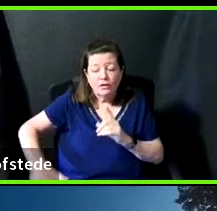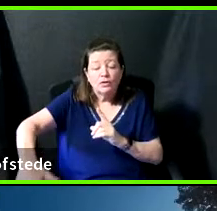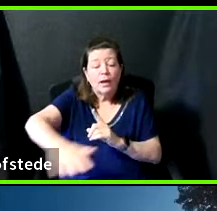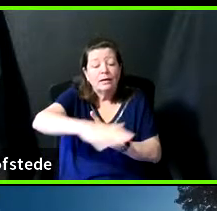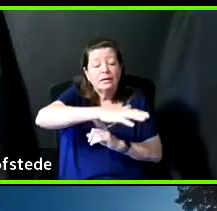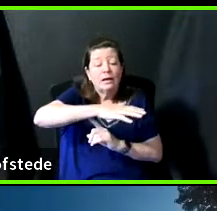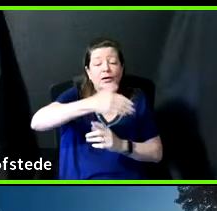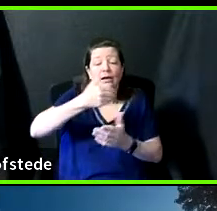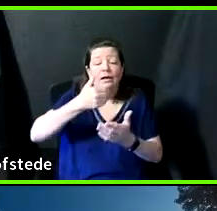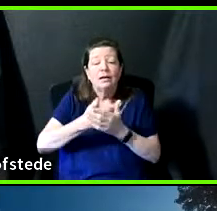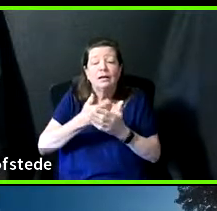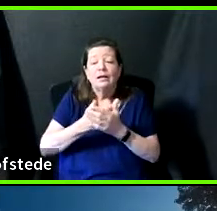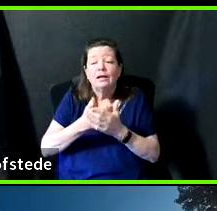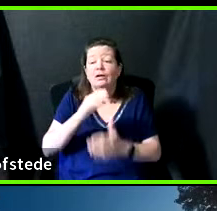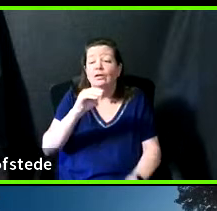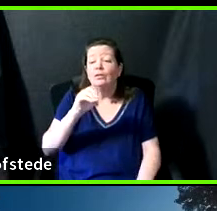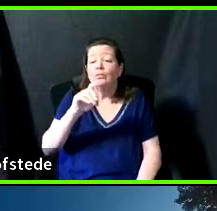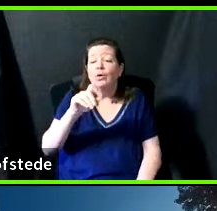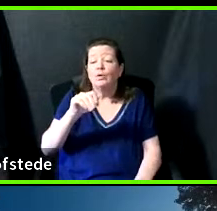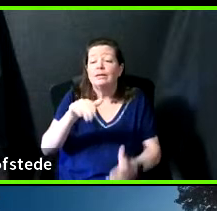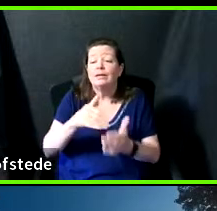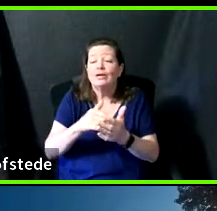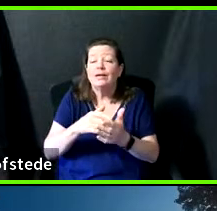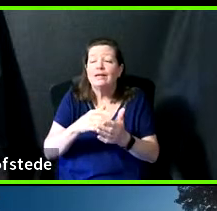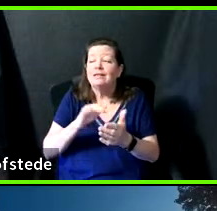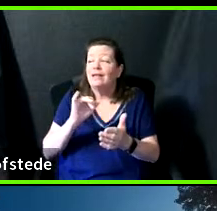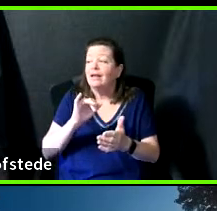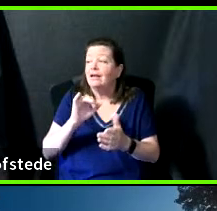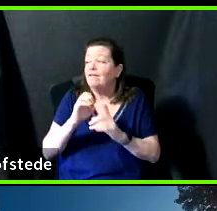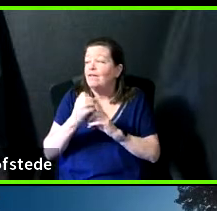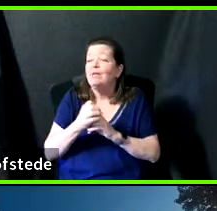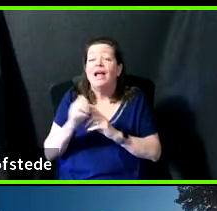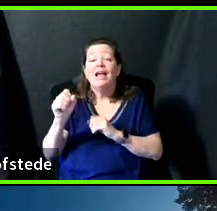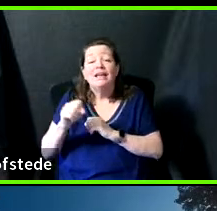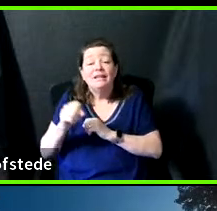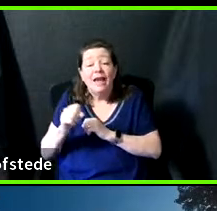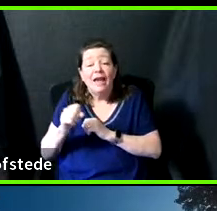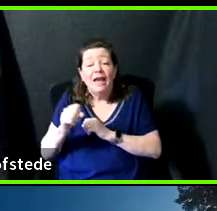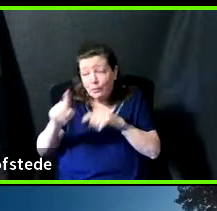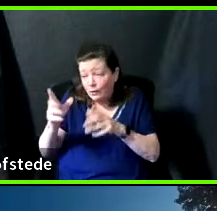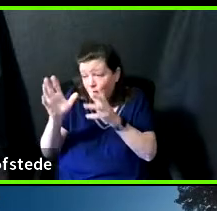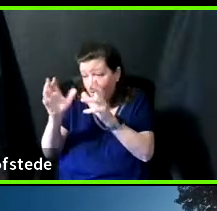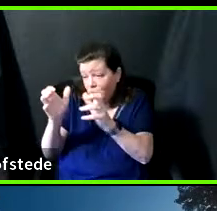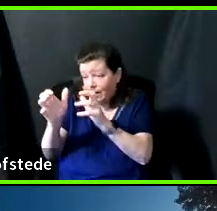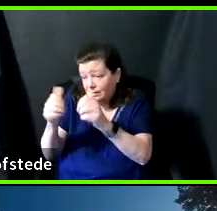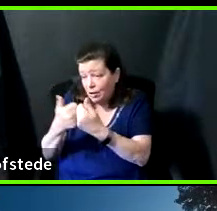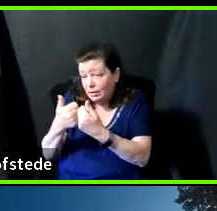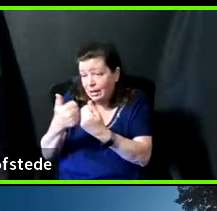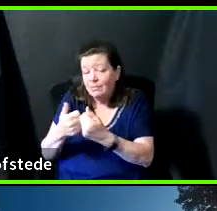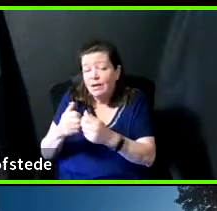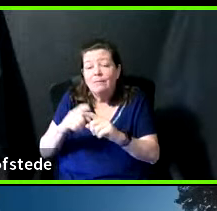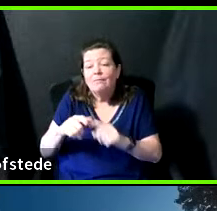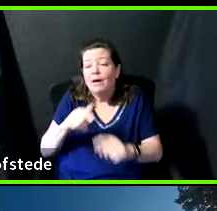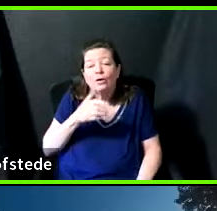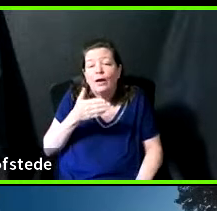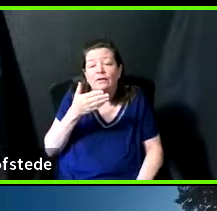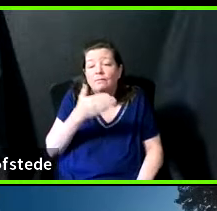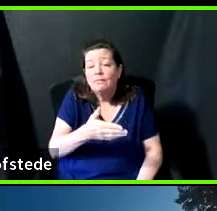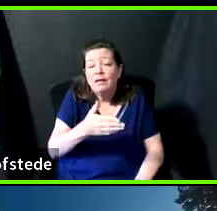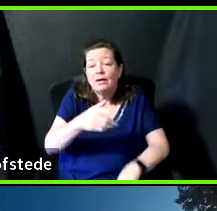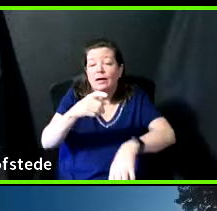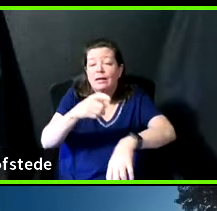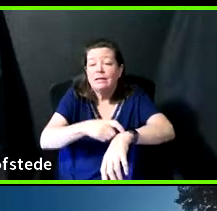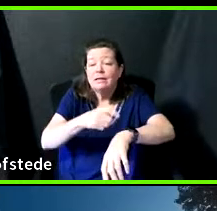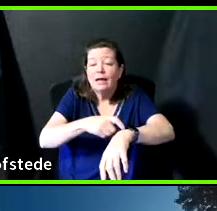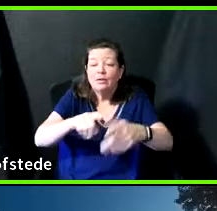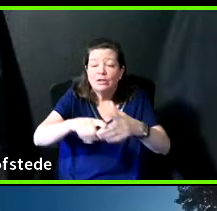Moda Center create such like an atmosphere where like, yeah, you're going for a Blazer game, but you don't necessarily have to be there at the time the game starts.